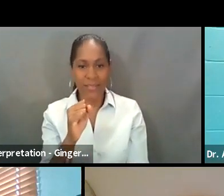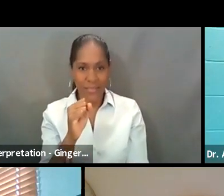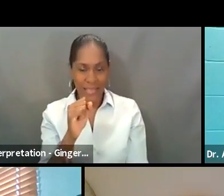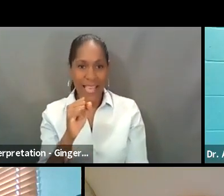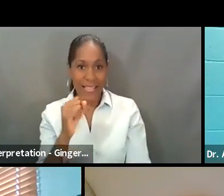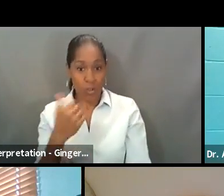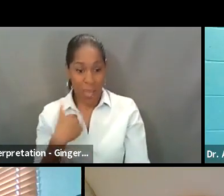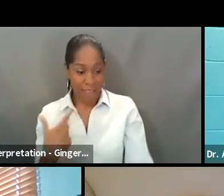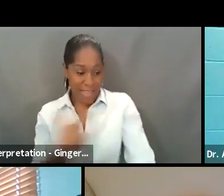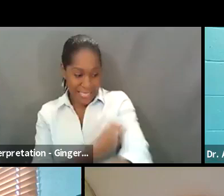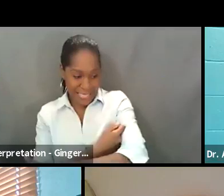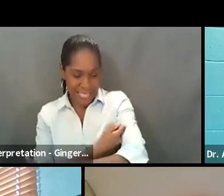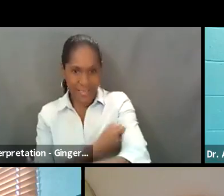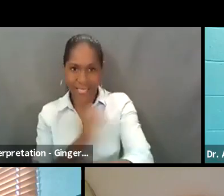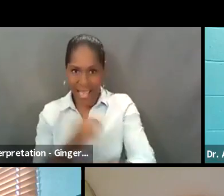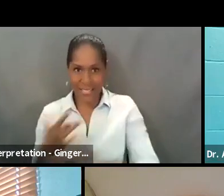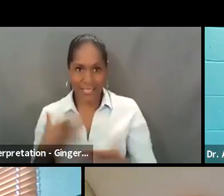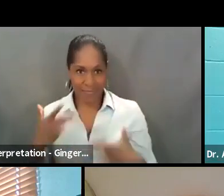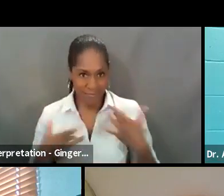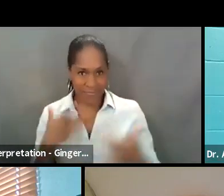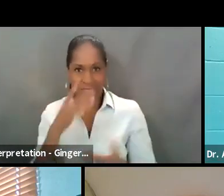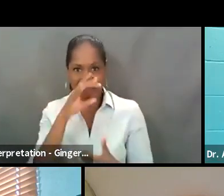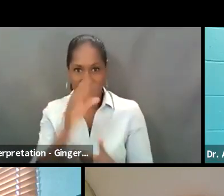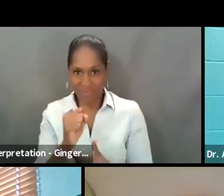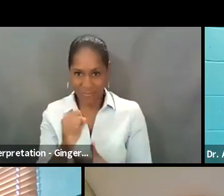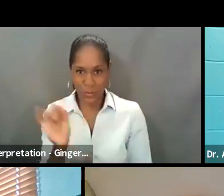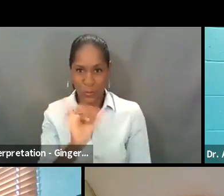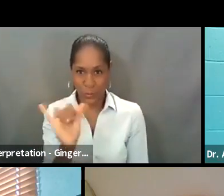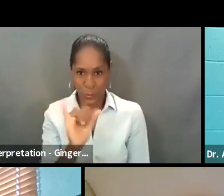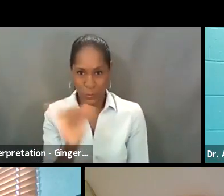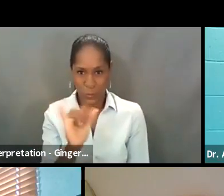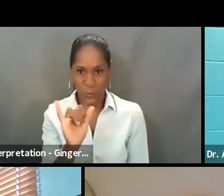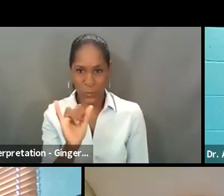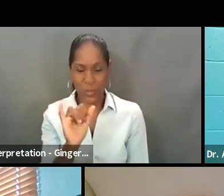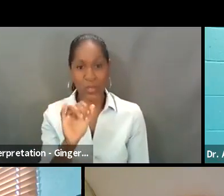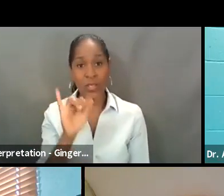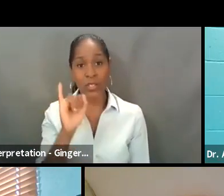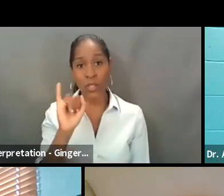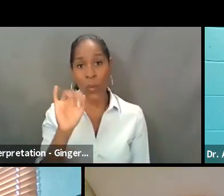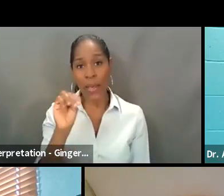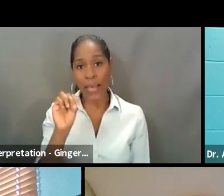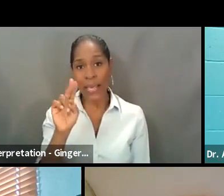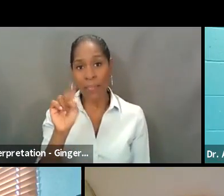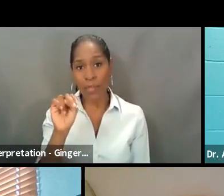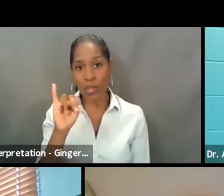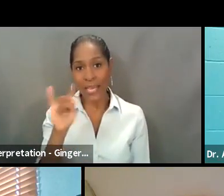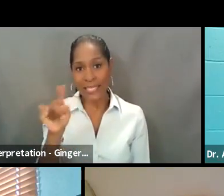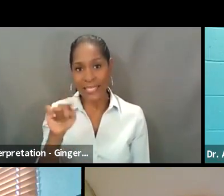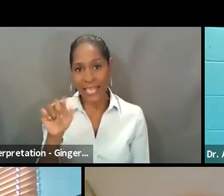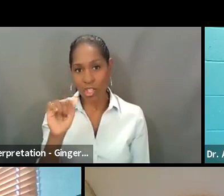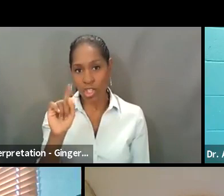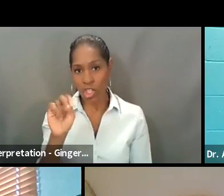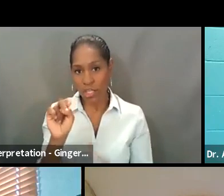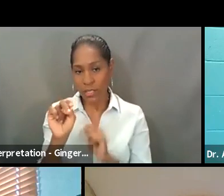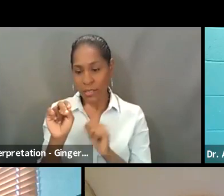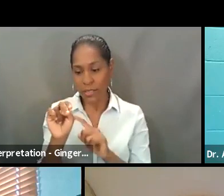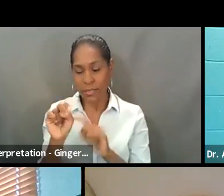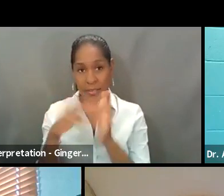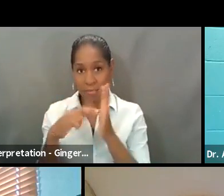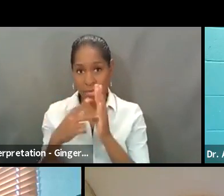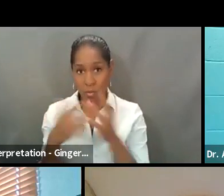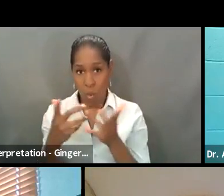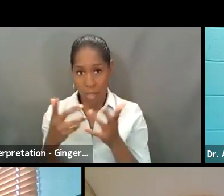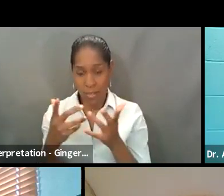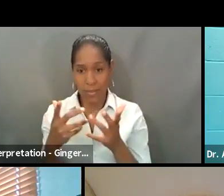fascinating. So like, what is an immunization? Very plainly, it's a tool